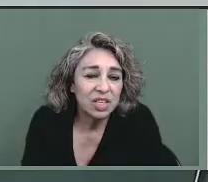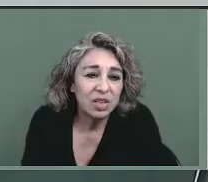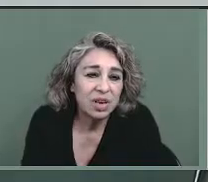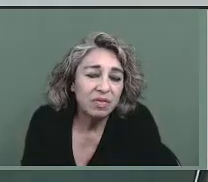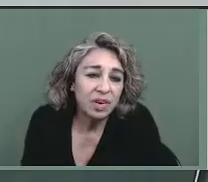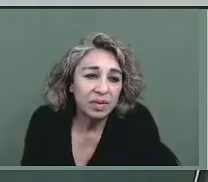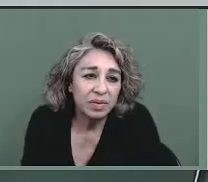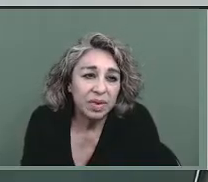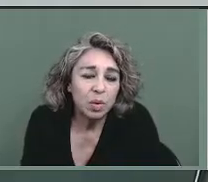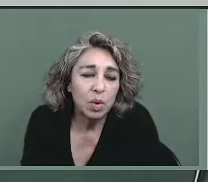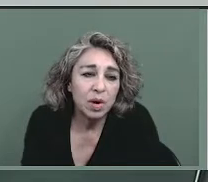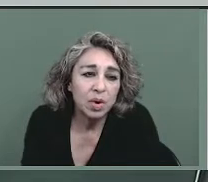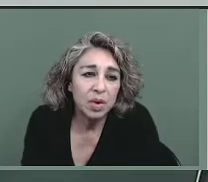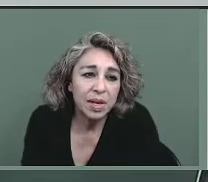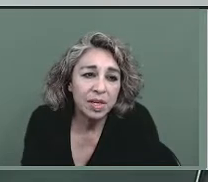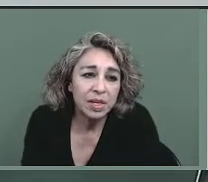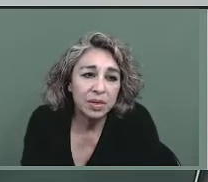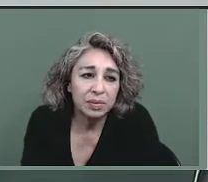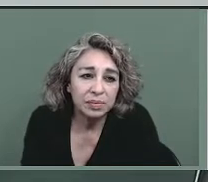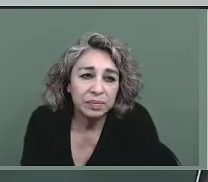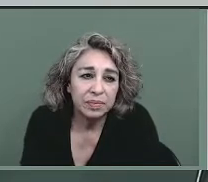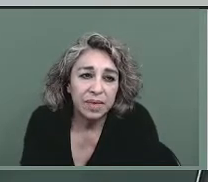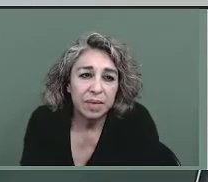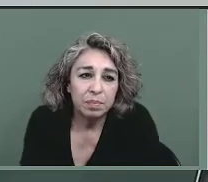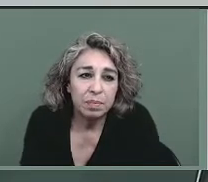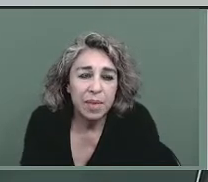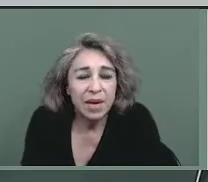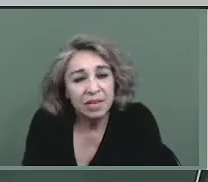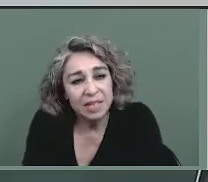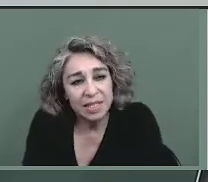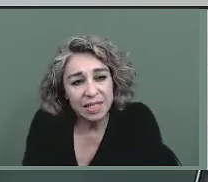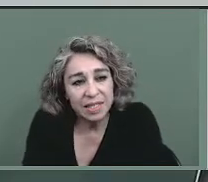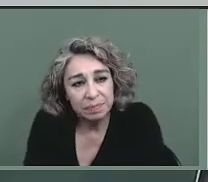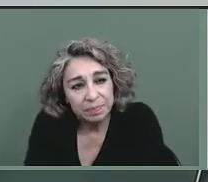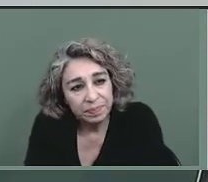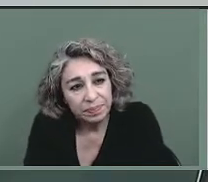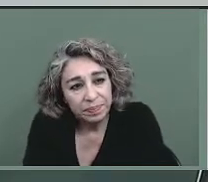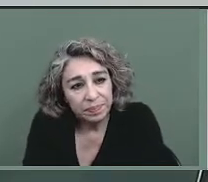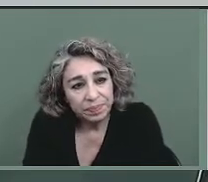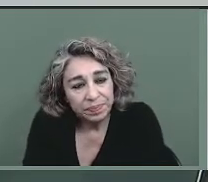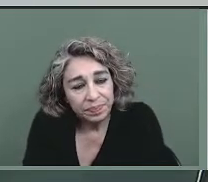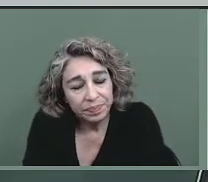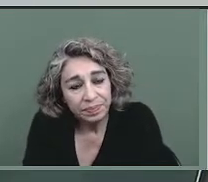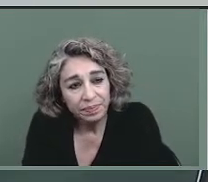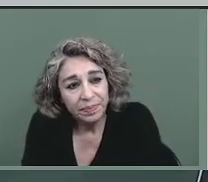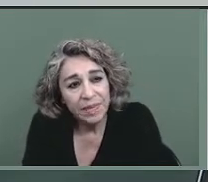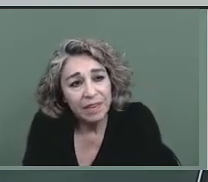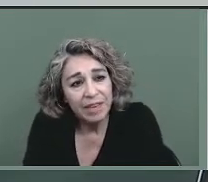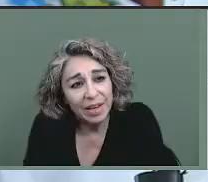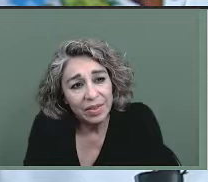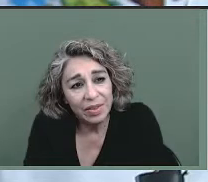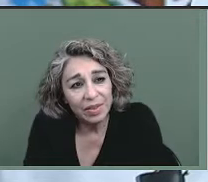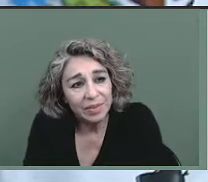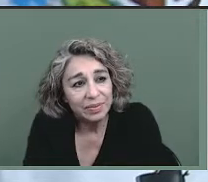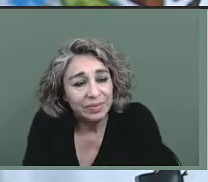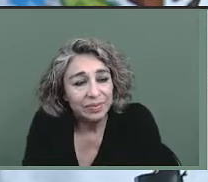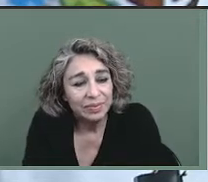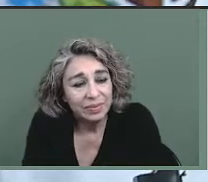So therefore, we're going to better the system of